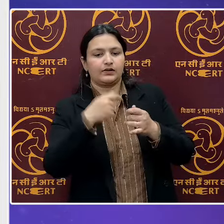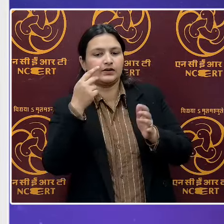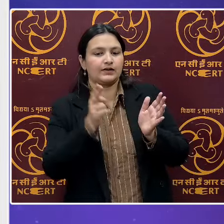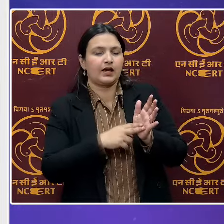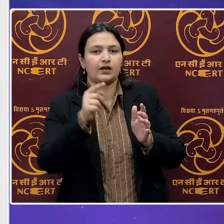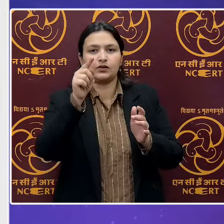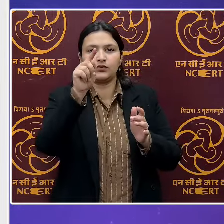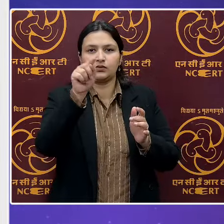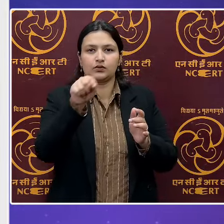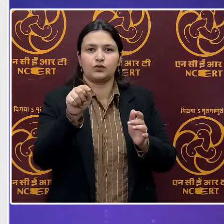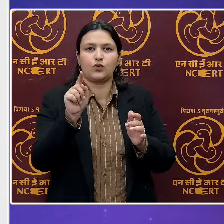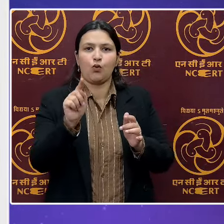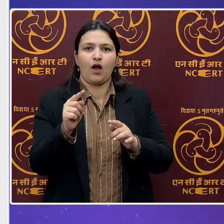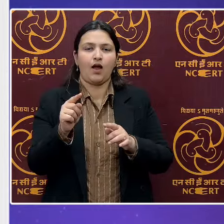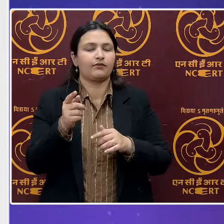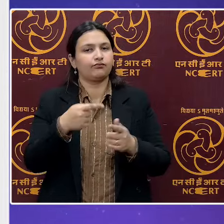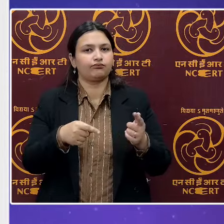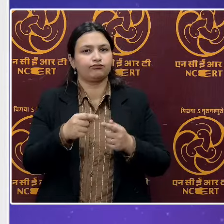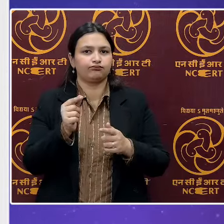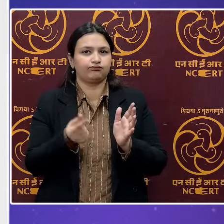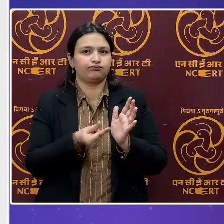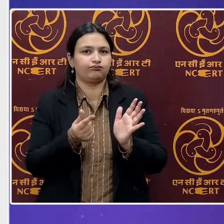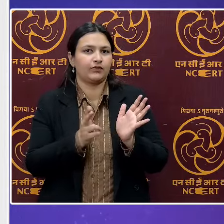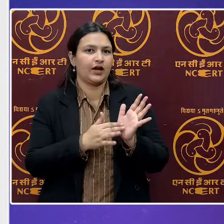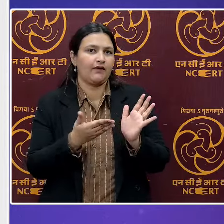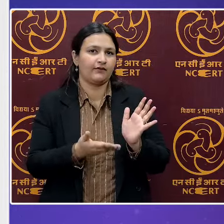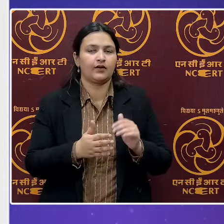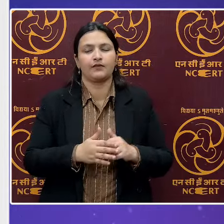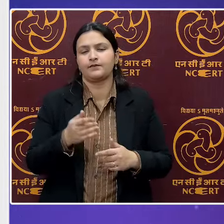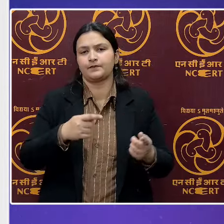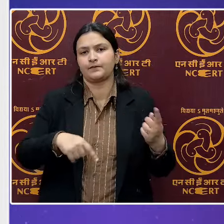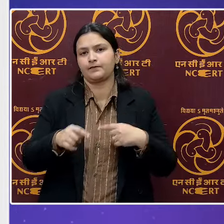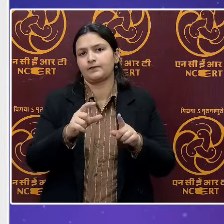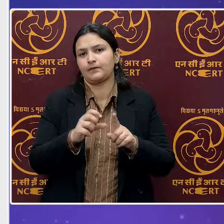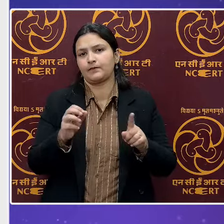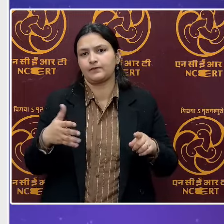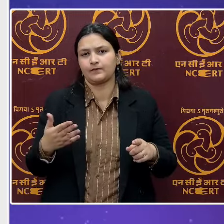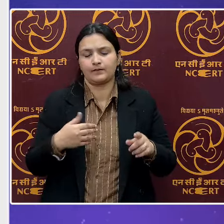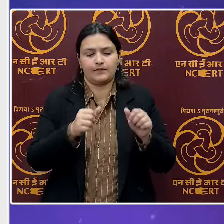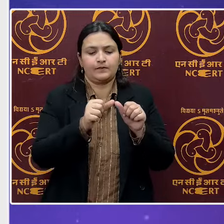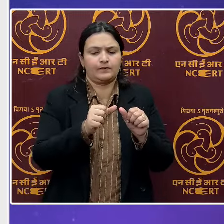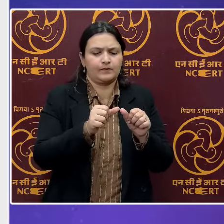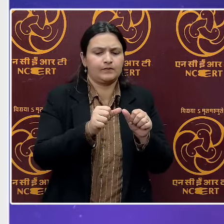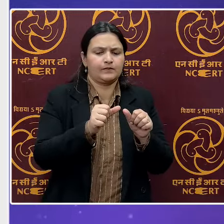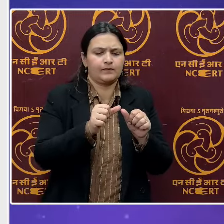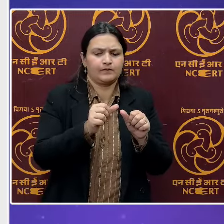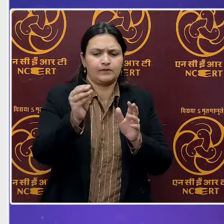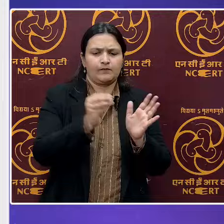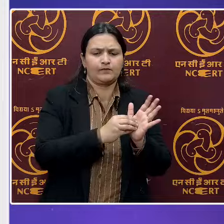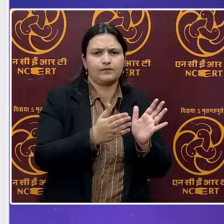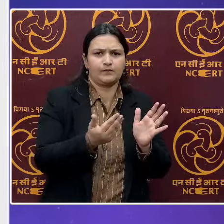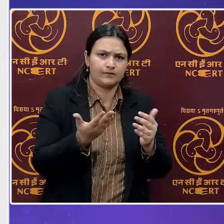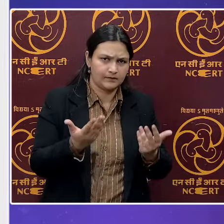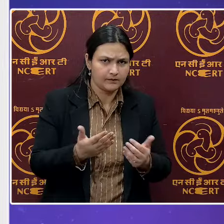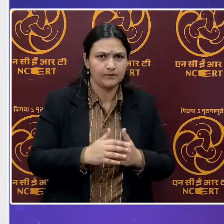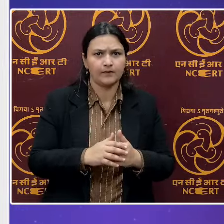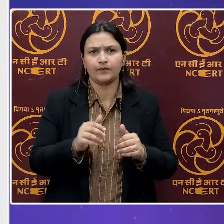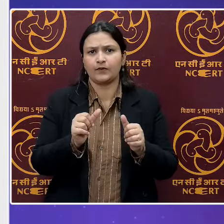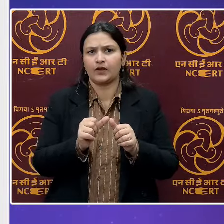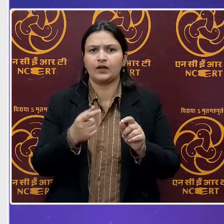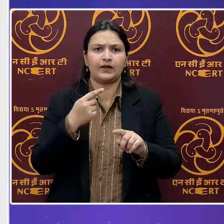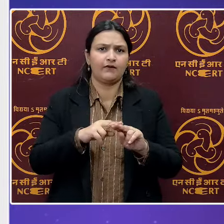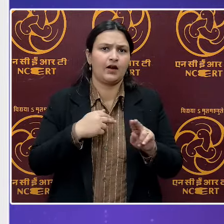half. Okay. Now, here what you can do is you can take a inside. When you take a inside, what does it